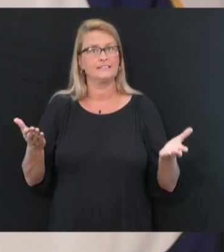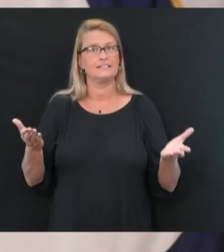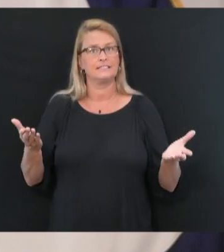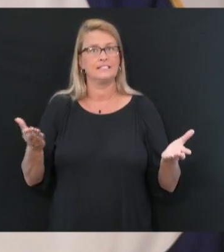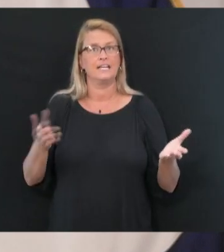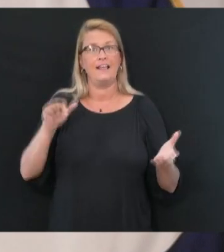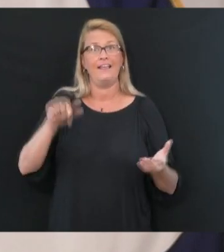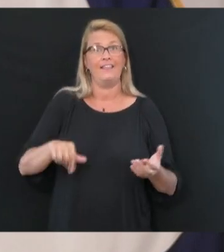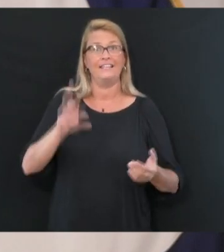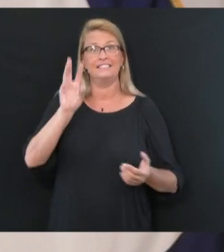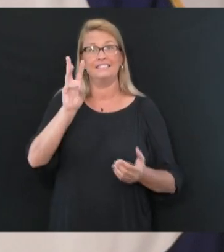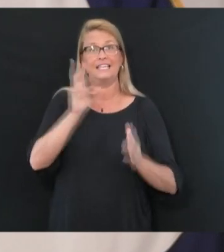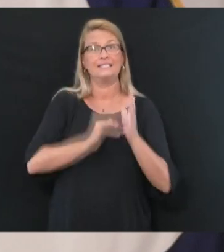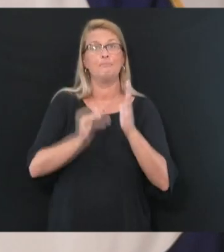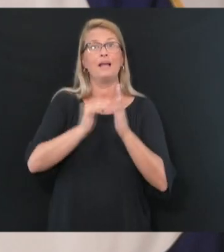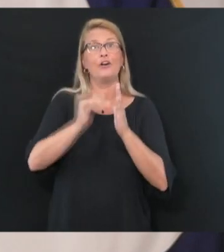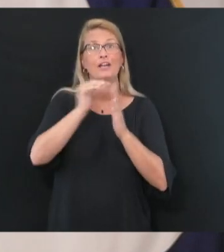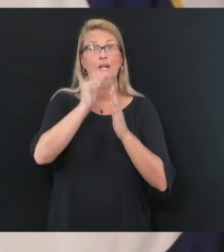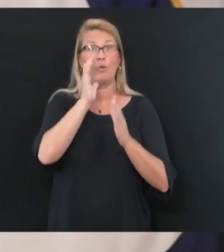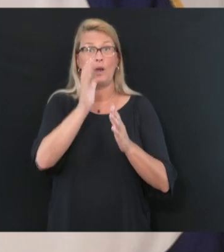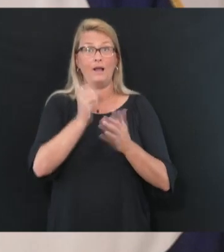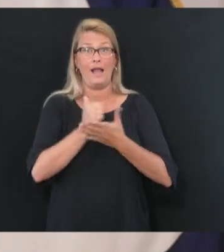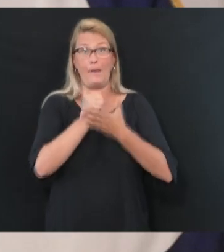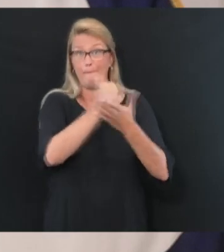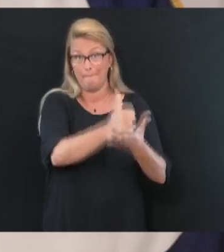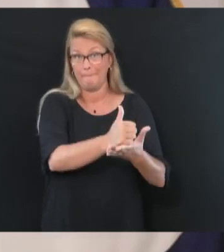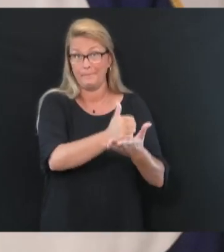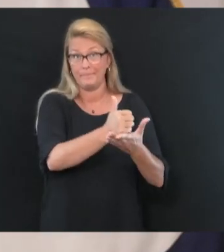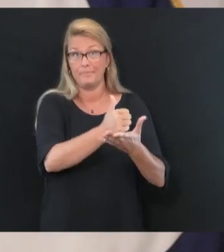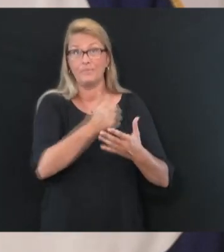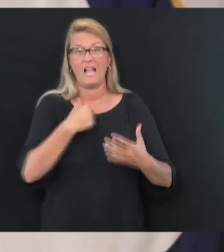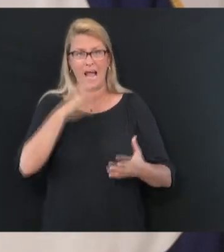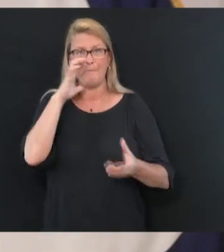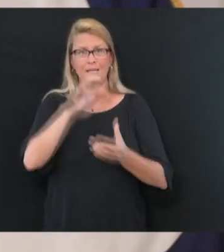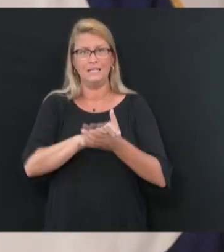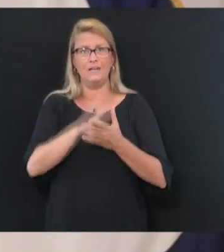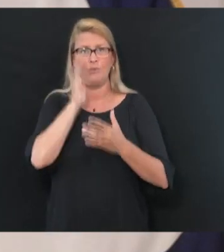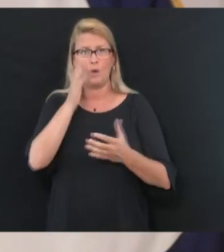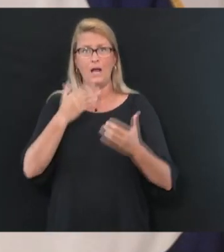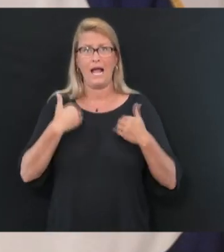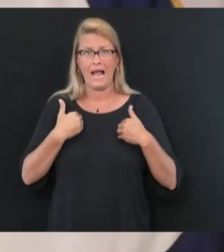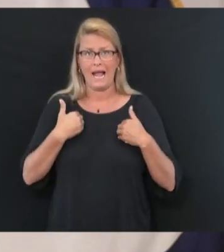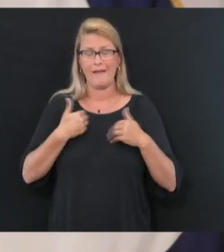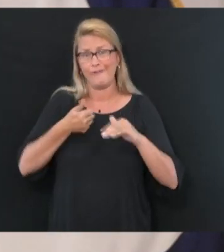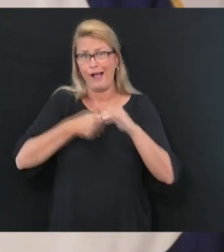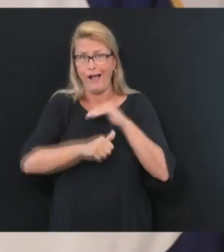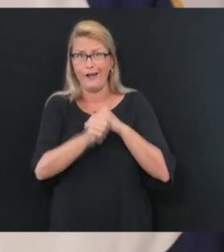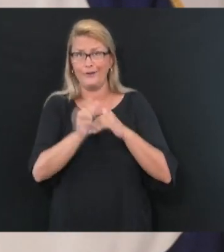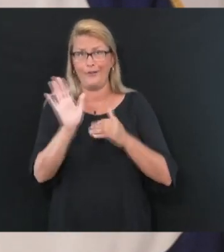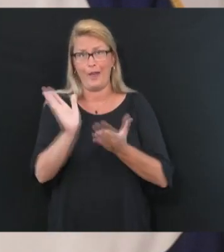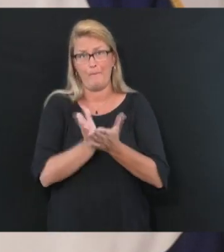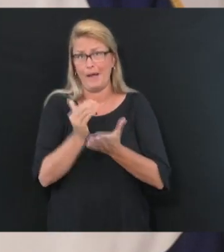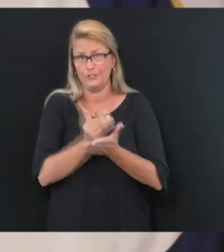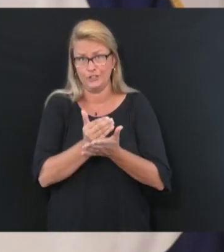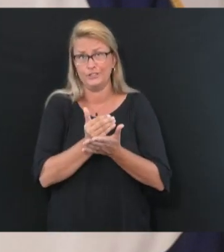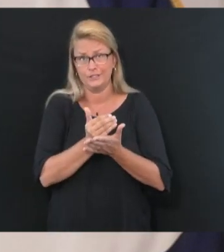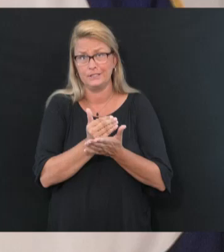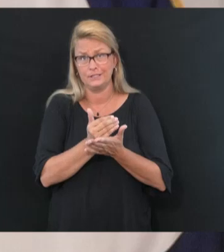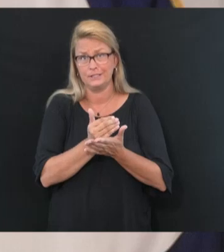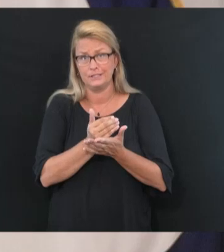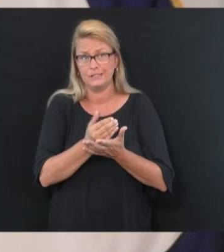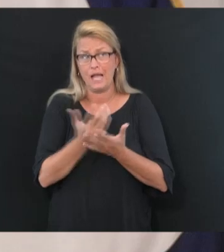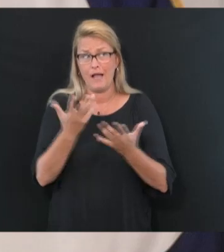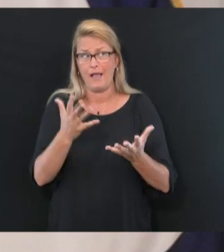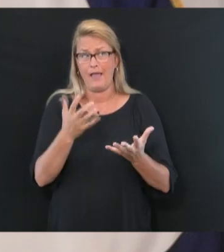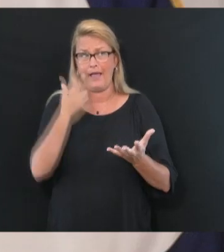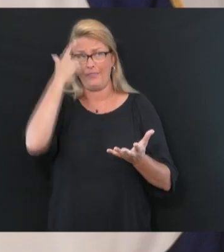$6 million is going towards. And in fact, I really believe that we're going to come in significantly under budget. At least that's what I've been